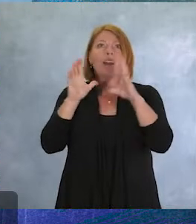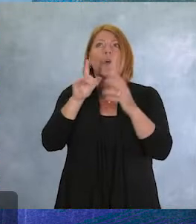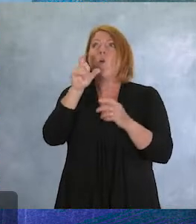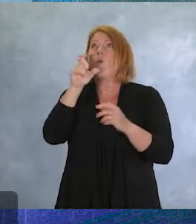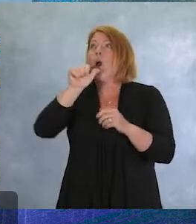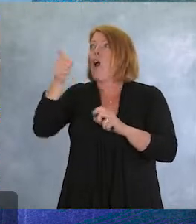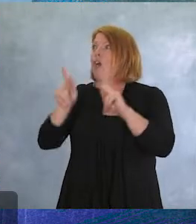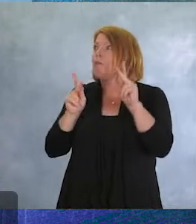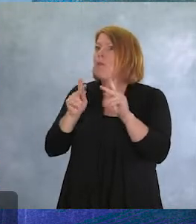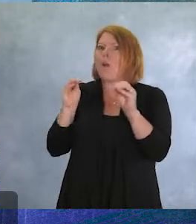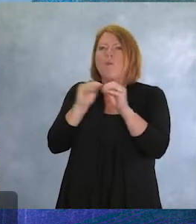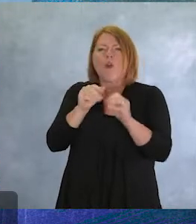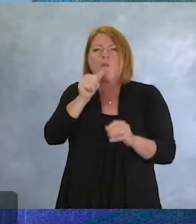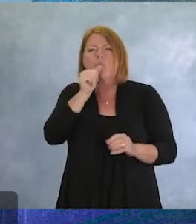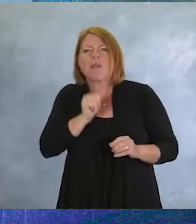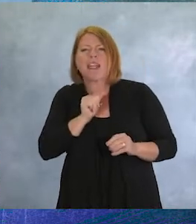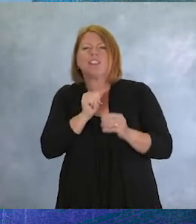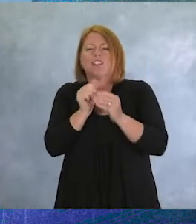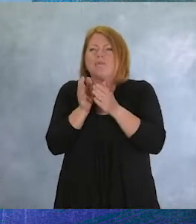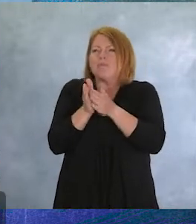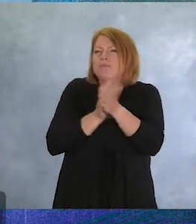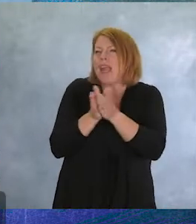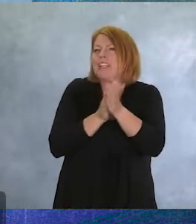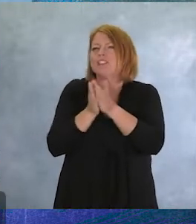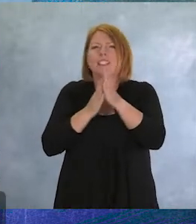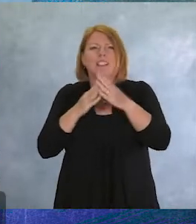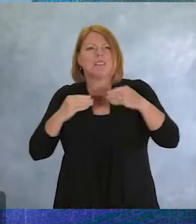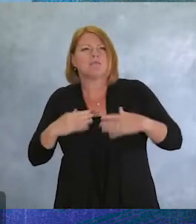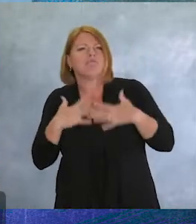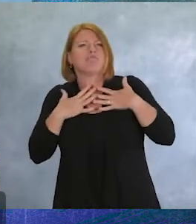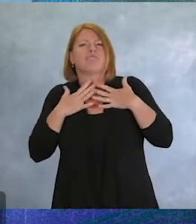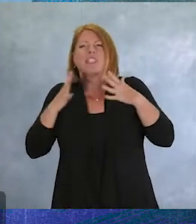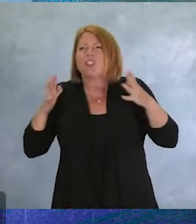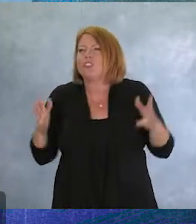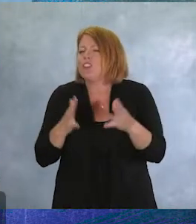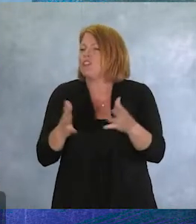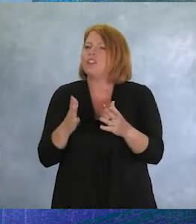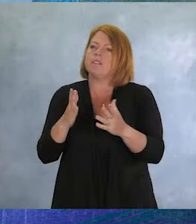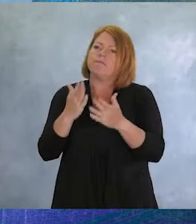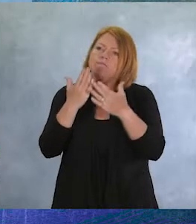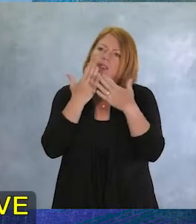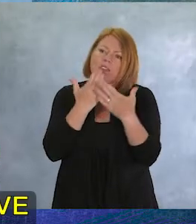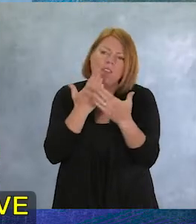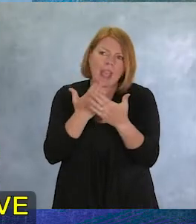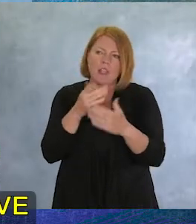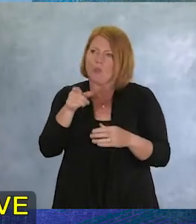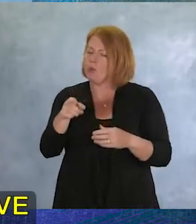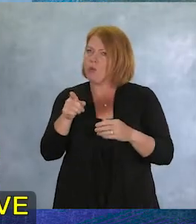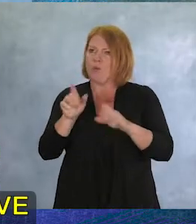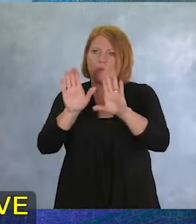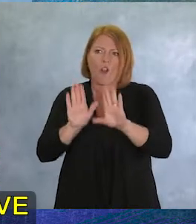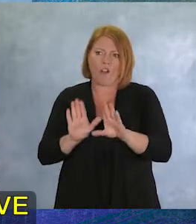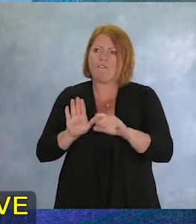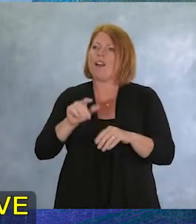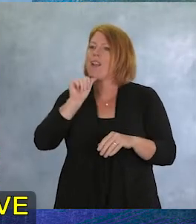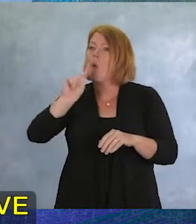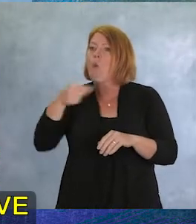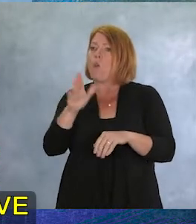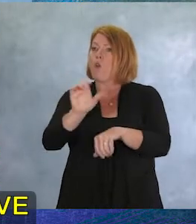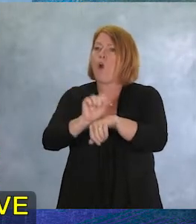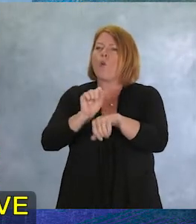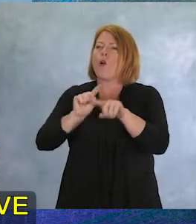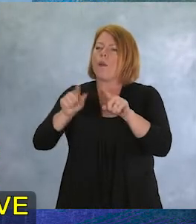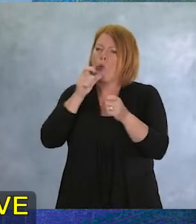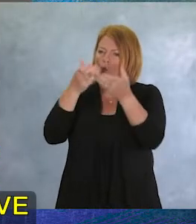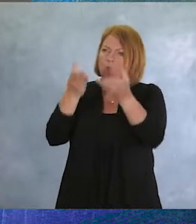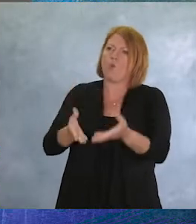of anyone more patient, compassionate, uplifting, and encouraging. Thank you, not just for everything that you've done, but for